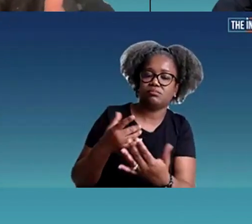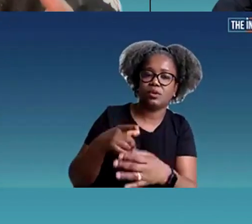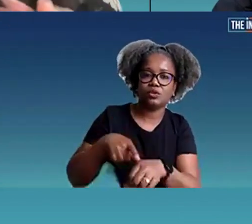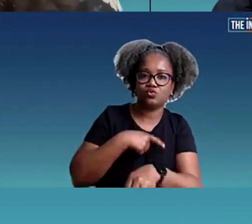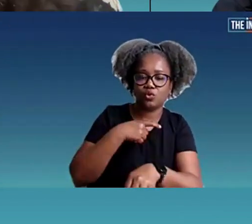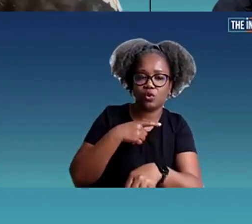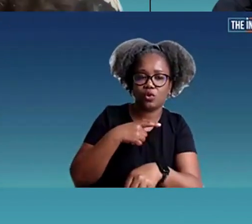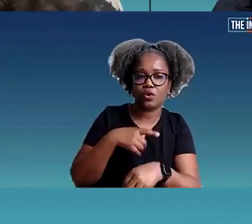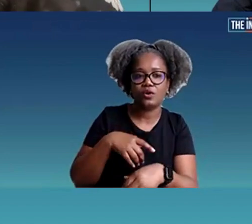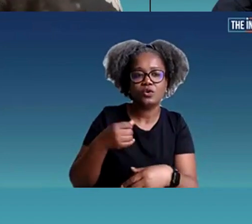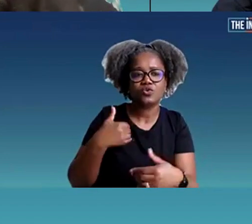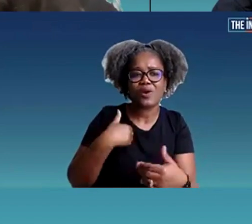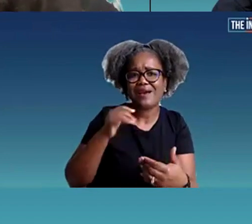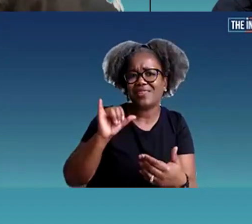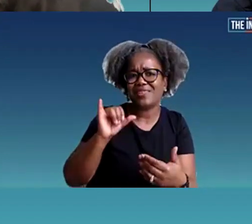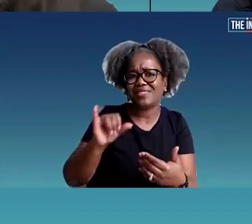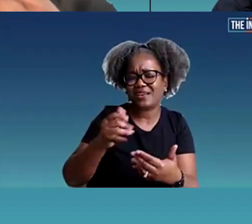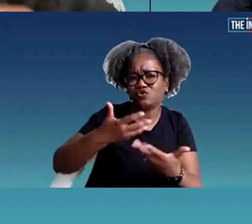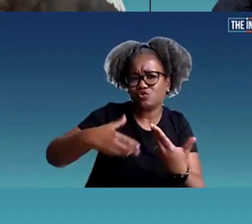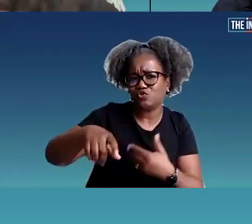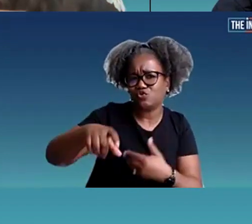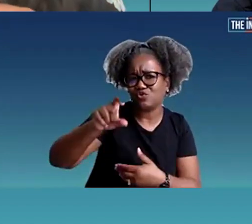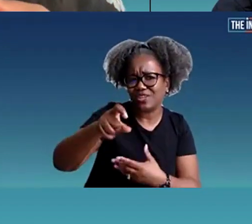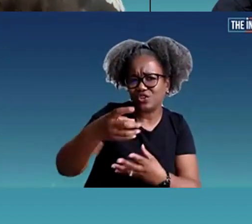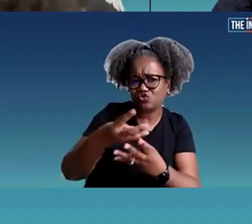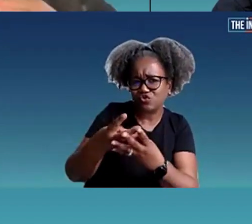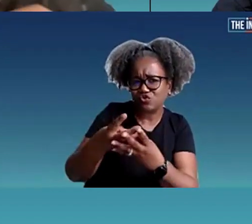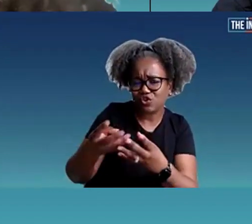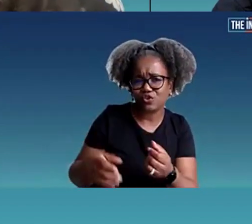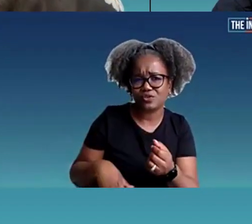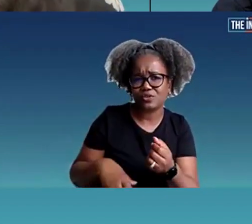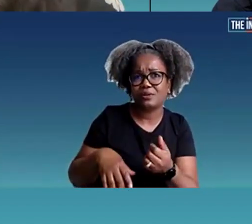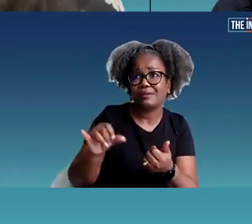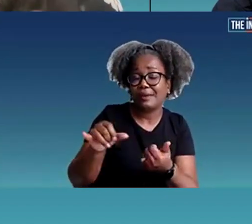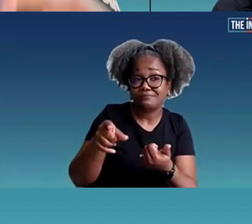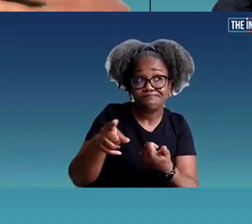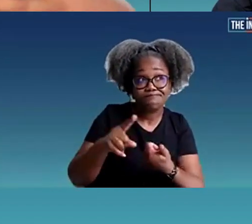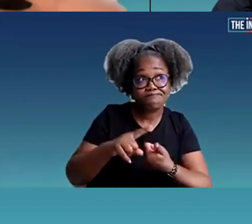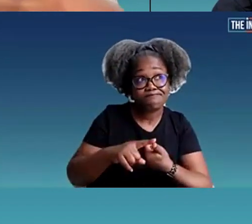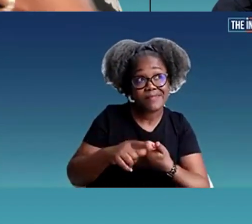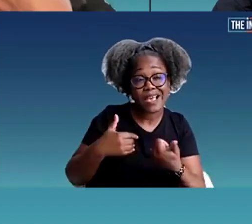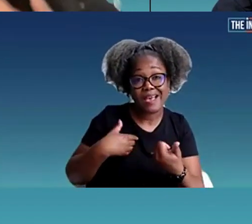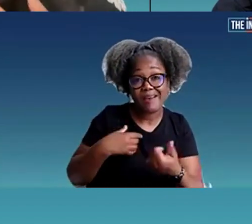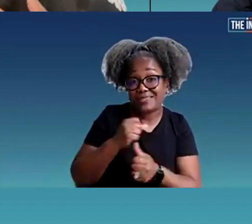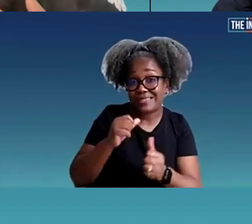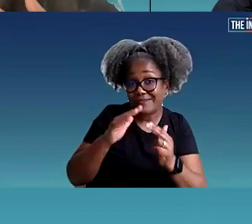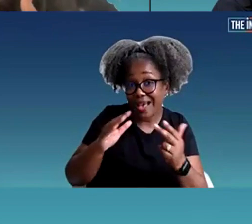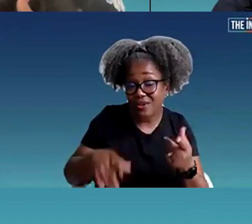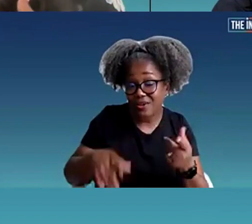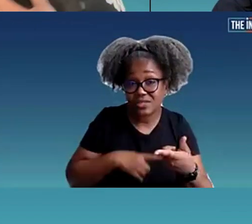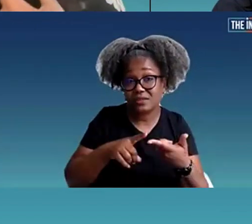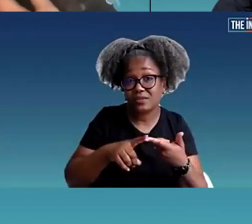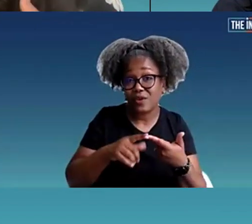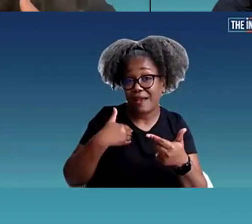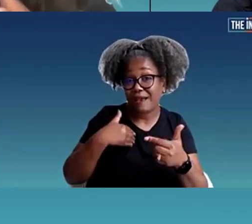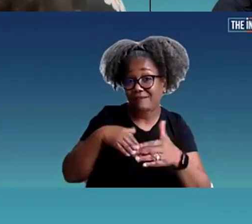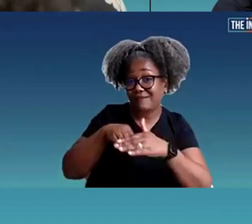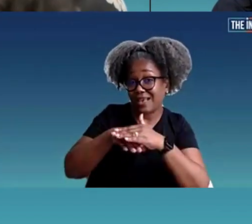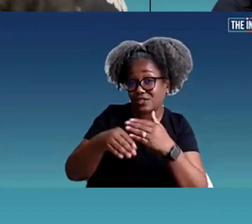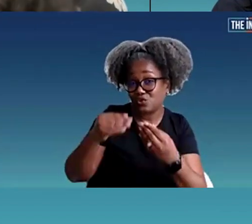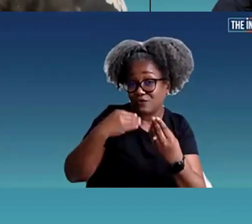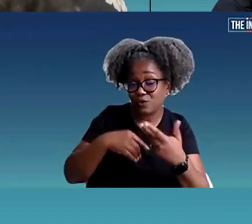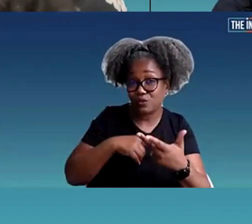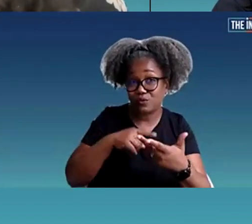able to get at, do you have safe housing, access to food? Do you have a village? Are you